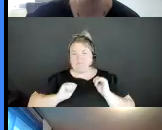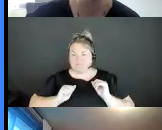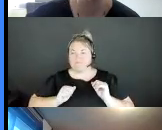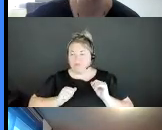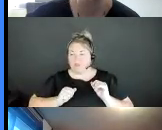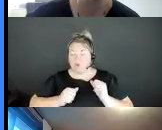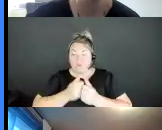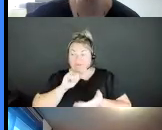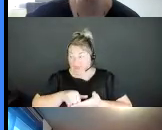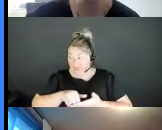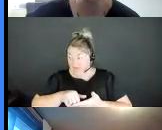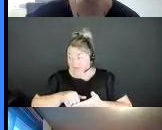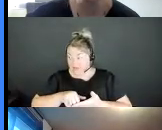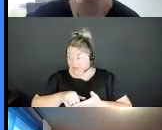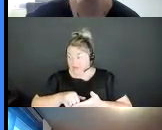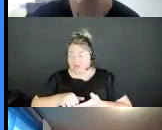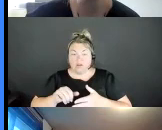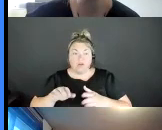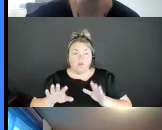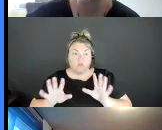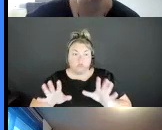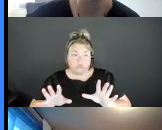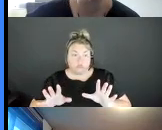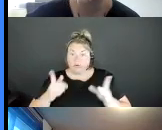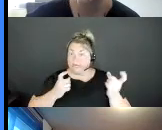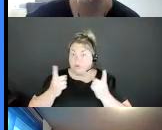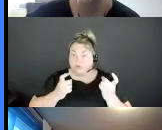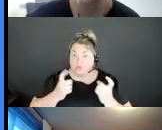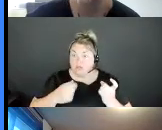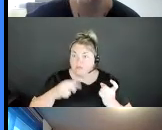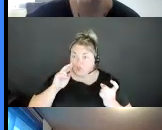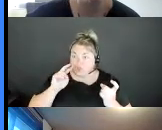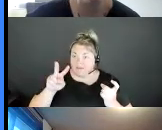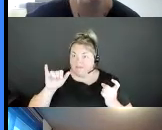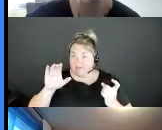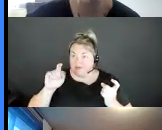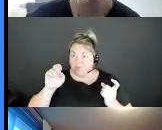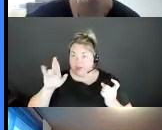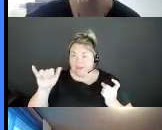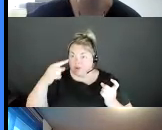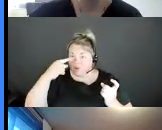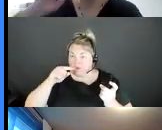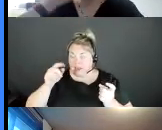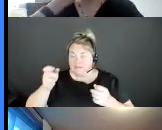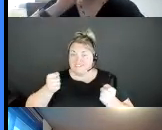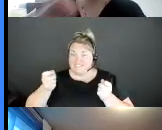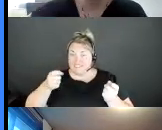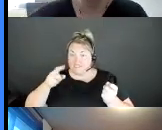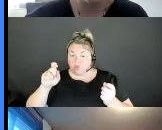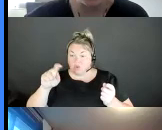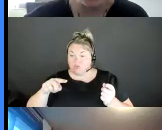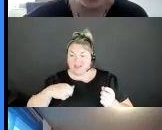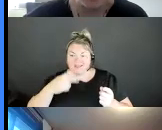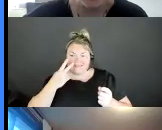With that, any questions? I will look to Victoria to facilitate some questions here. So I see